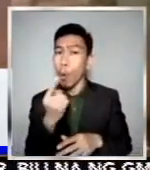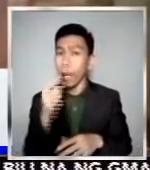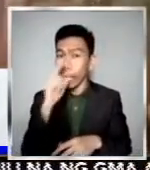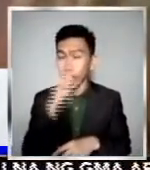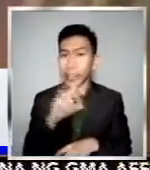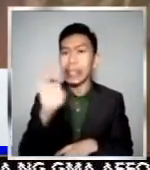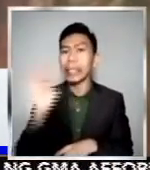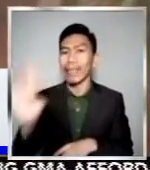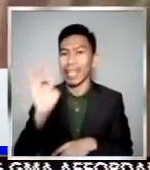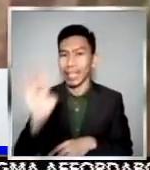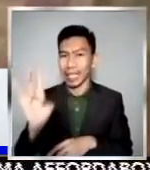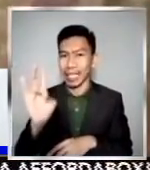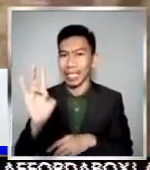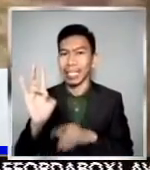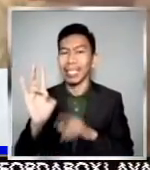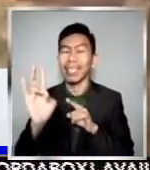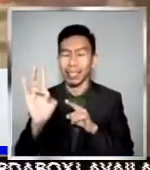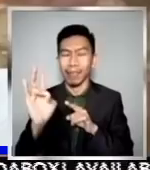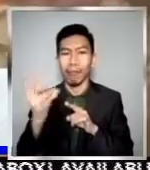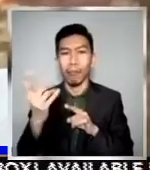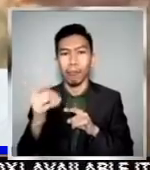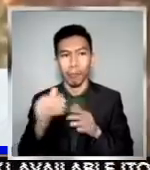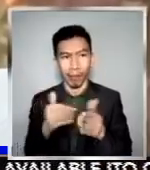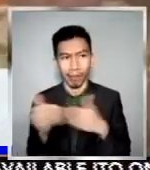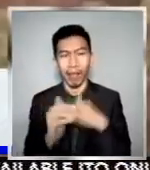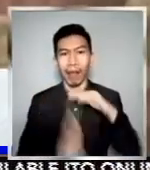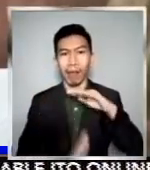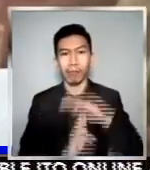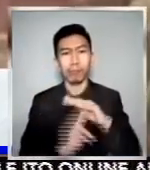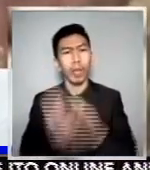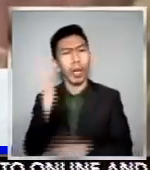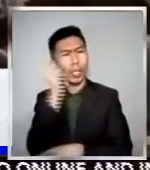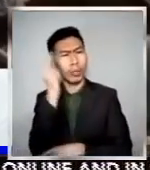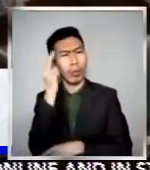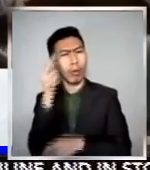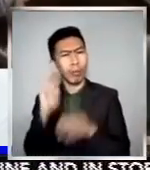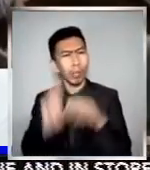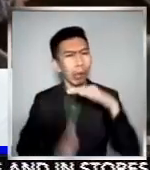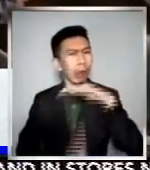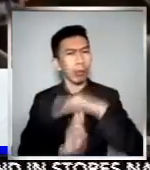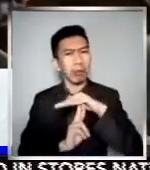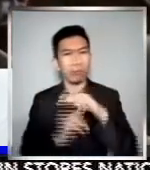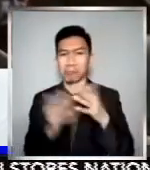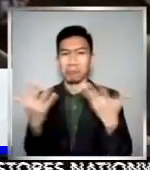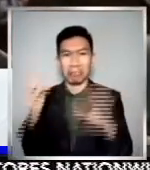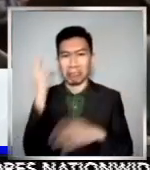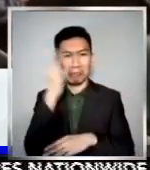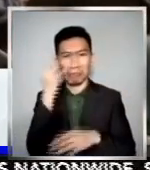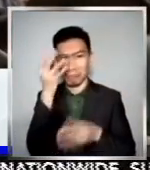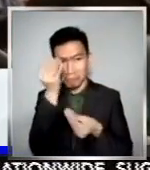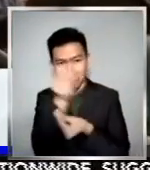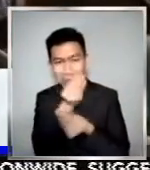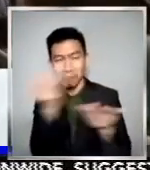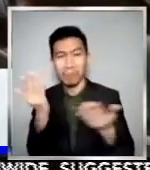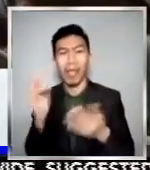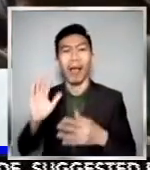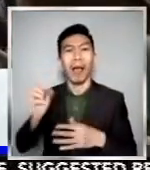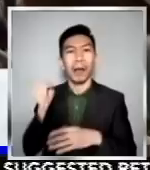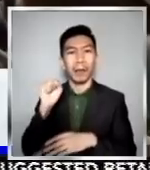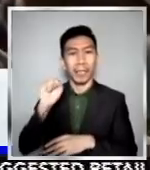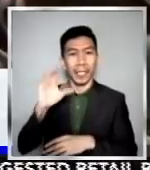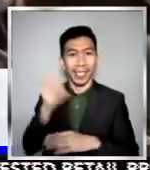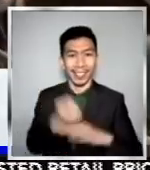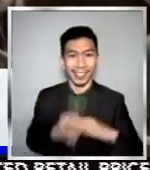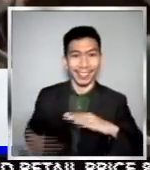mahistrado. Wala pang ibinibigay na rason si Peralta sa kanyang early retirement. Buong pagmamalaki ang punong mahistrado sa kanyang